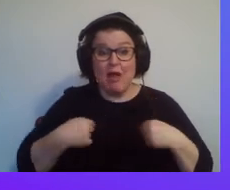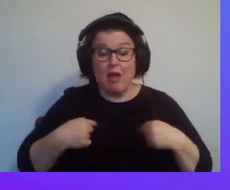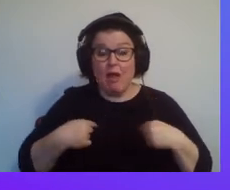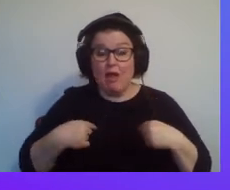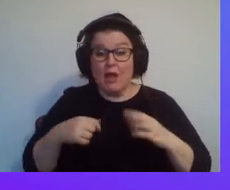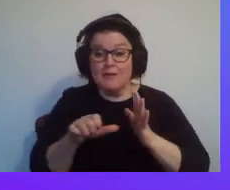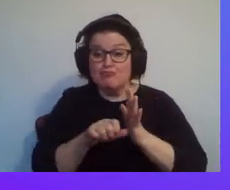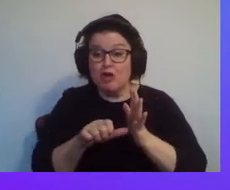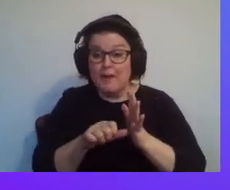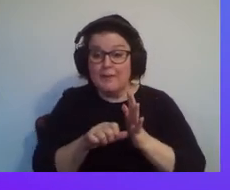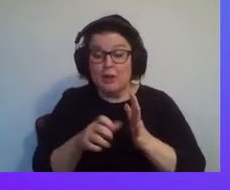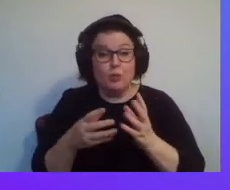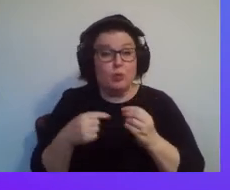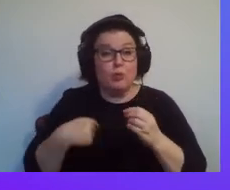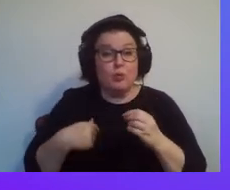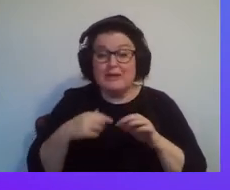devices.